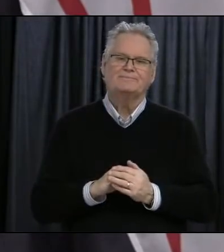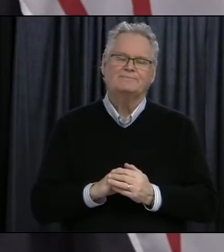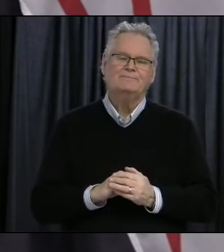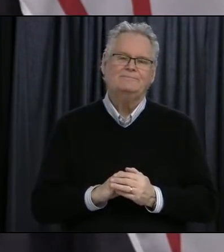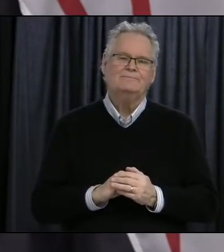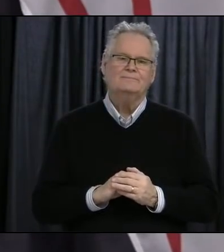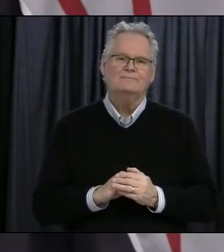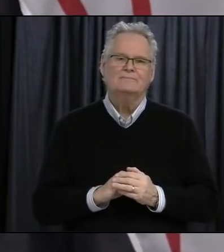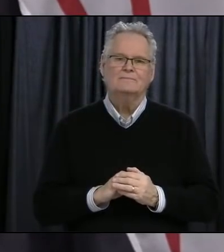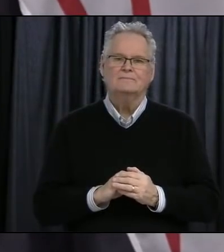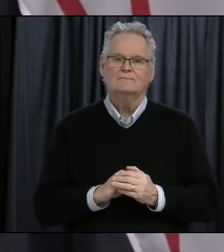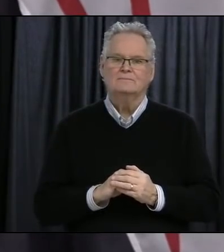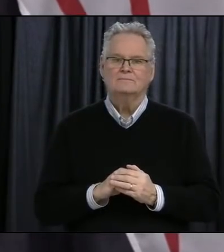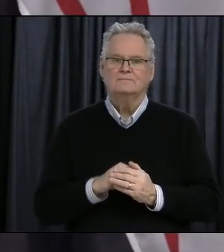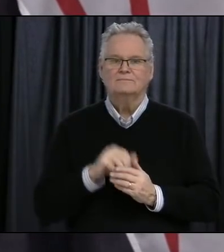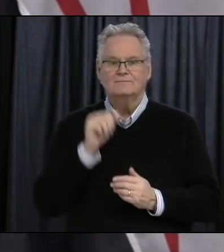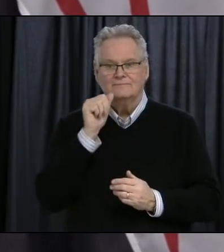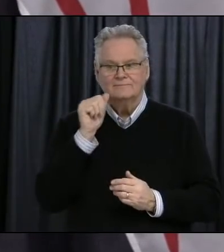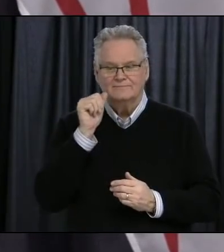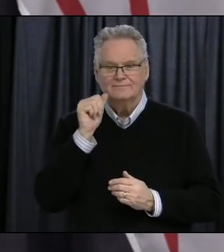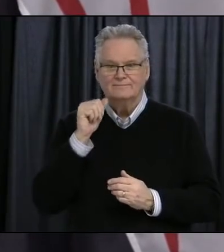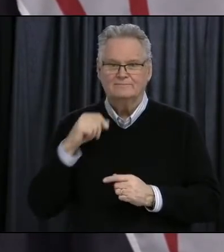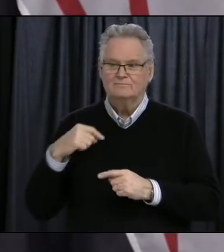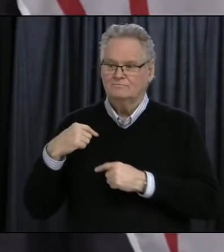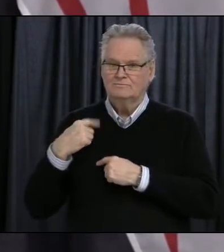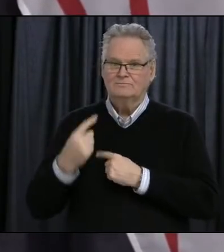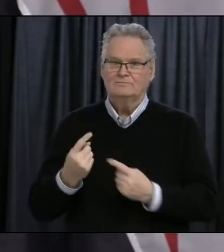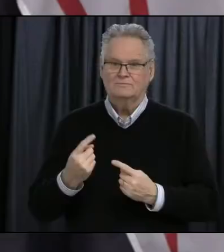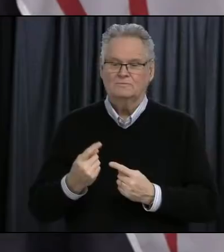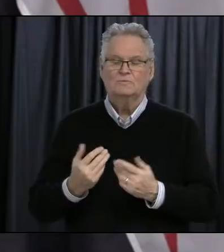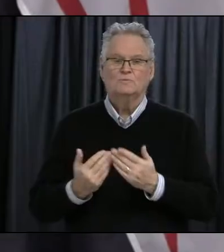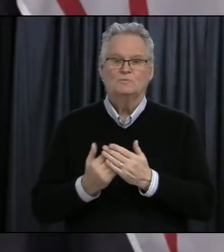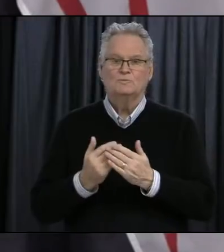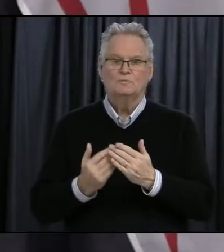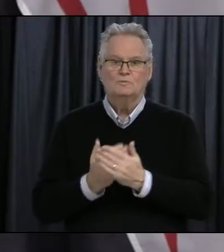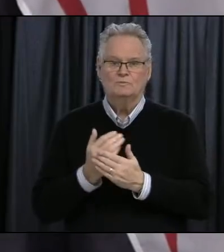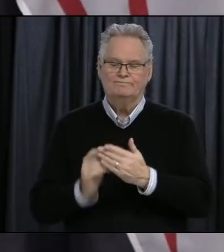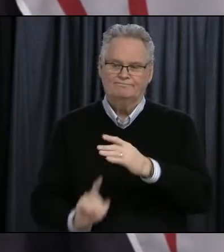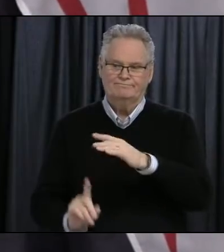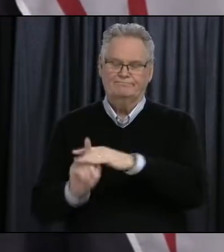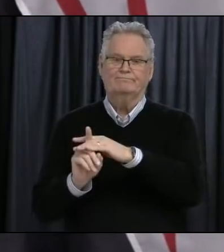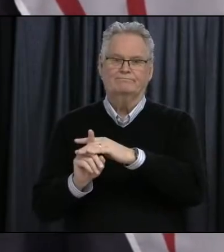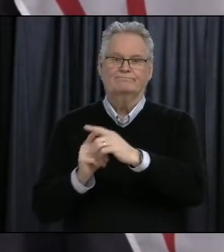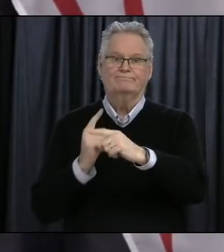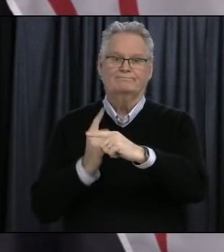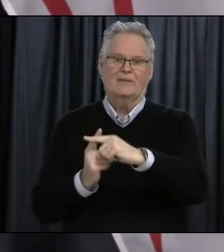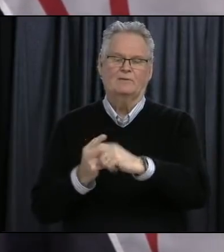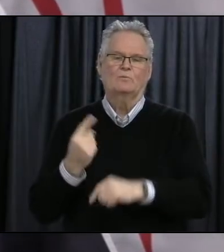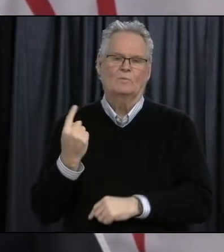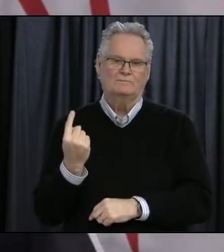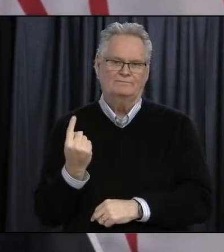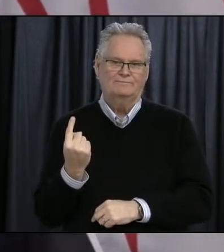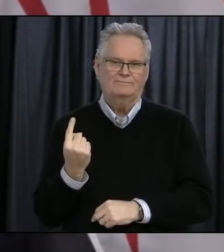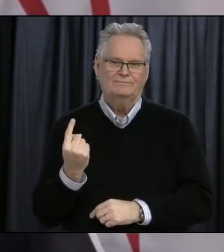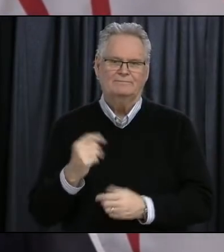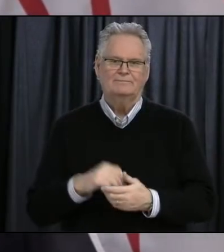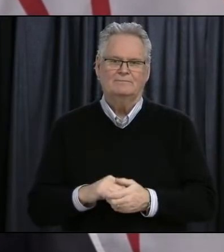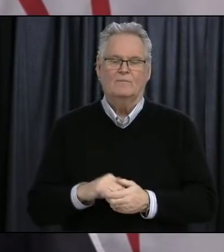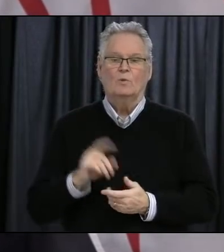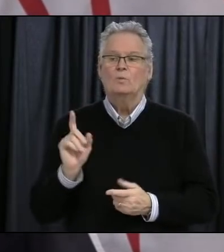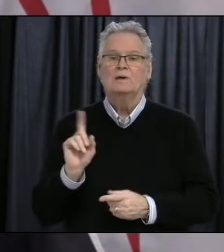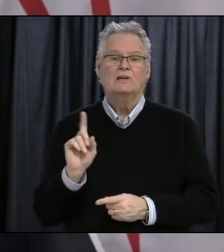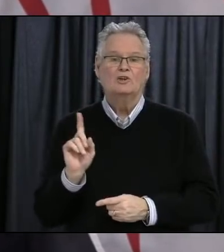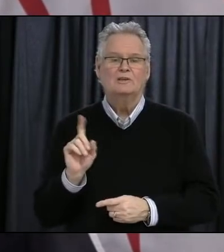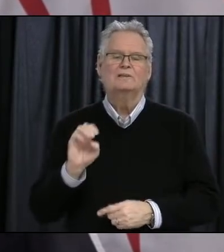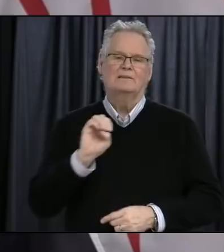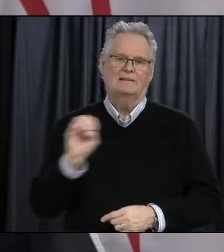Since the media advisory yesterday, we have one new case of COVID-19 in our province in the Eastern Health region, which